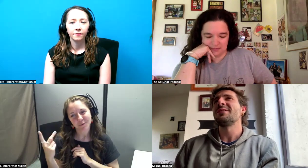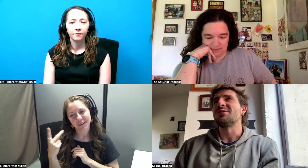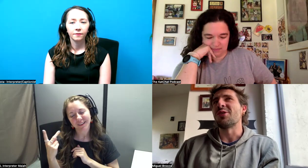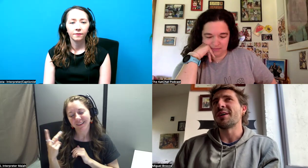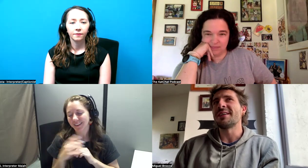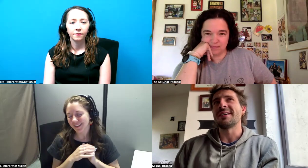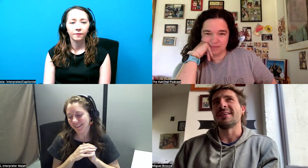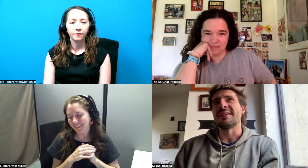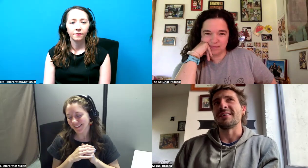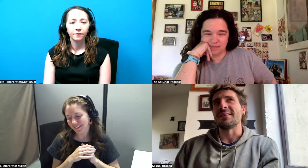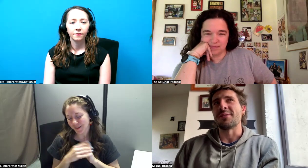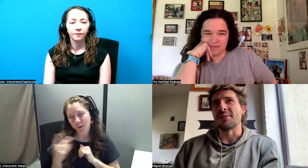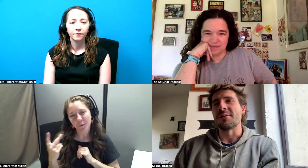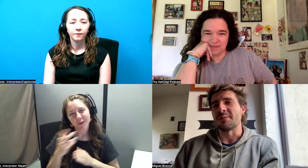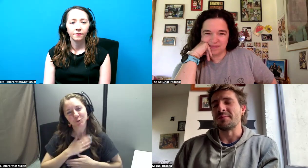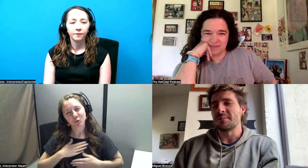we enjoyed